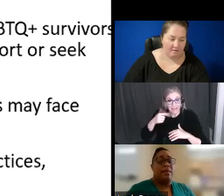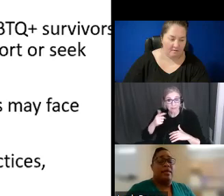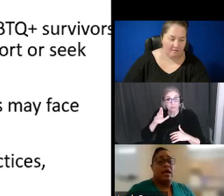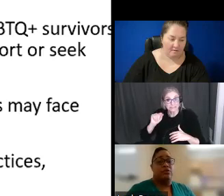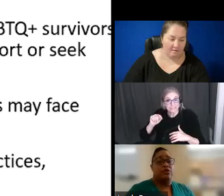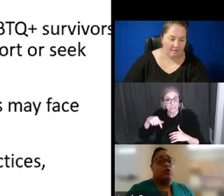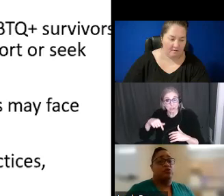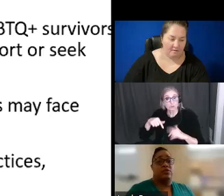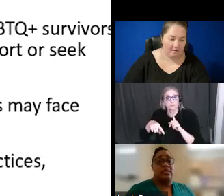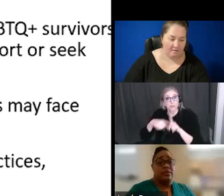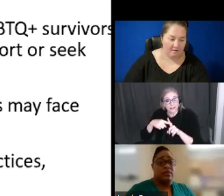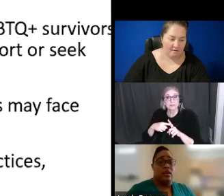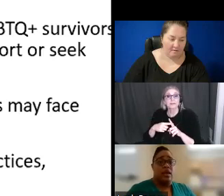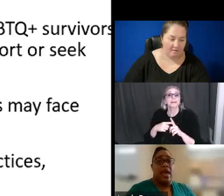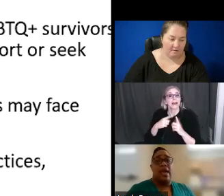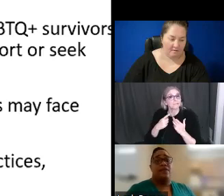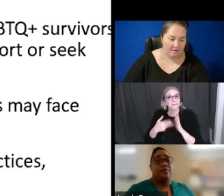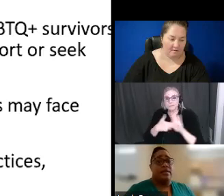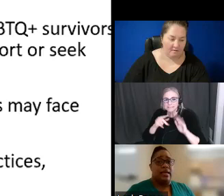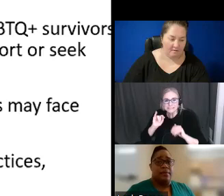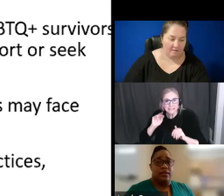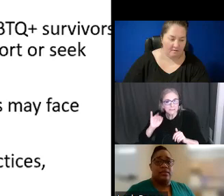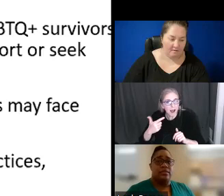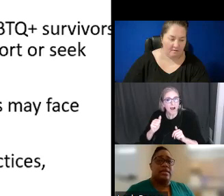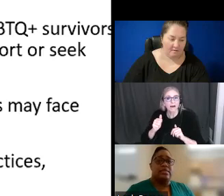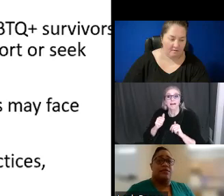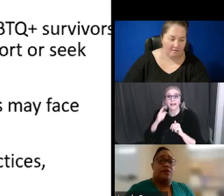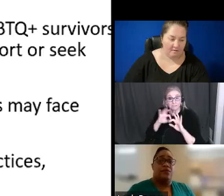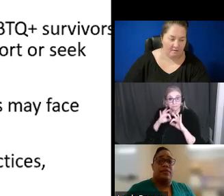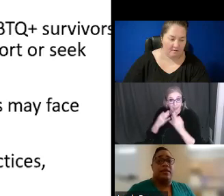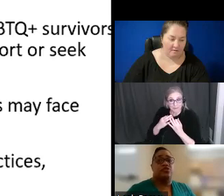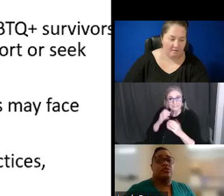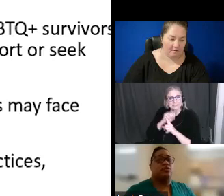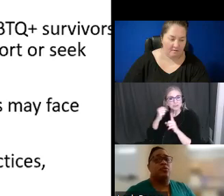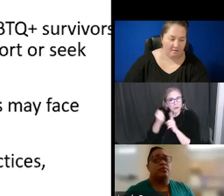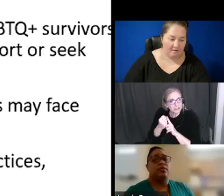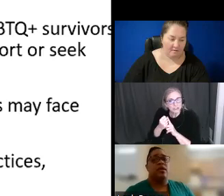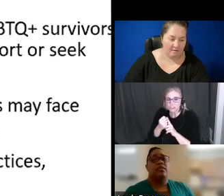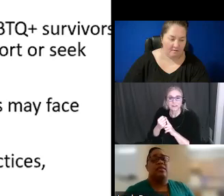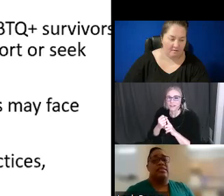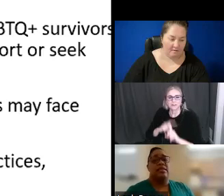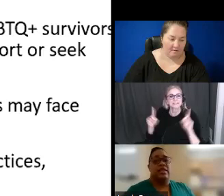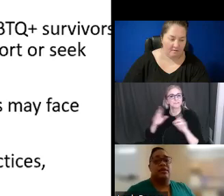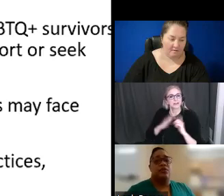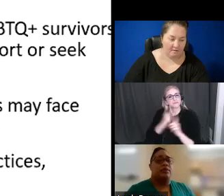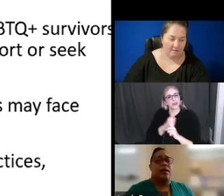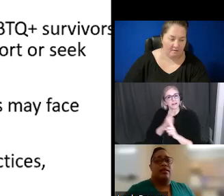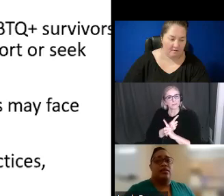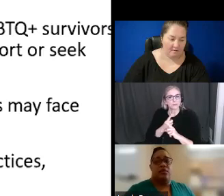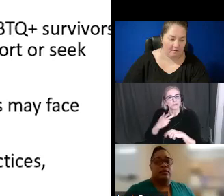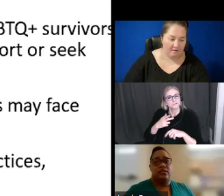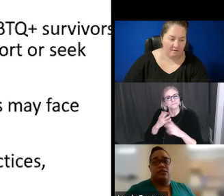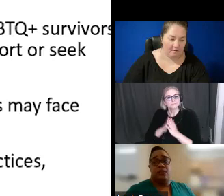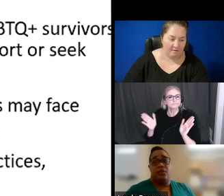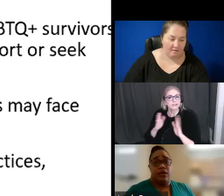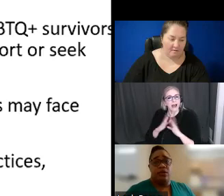may encounter cultural stigma and family dynamics that differ from the mainstream norms. This, again, will impact